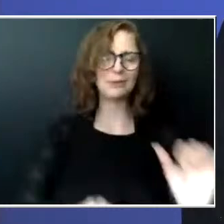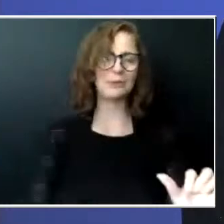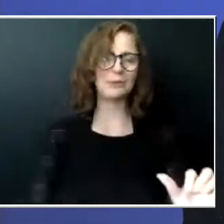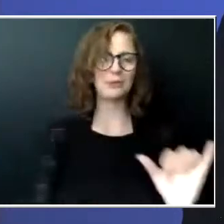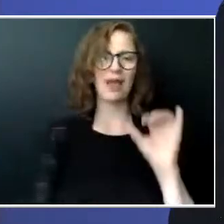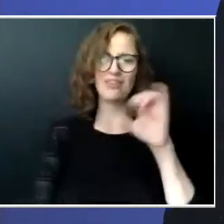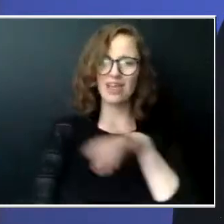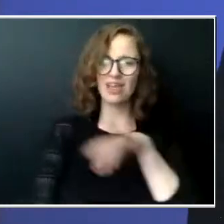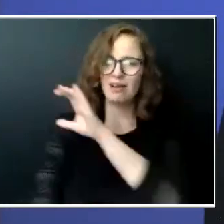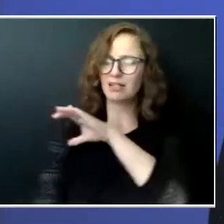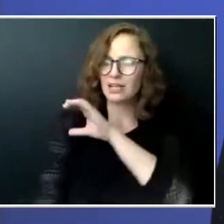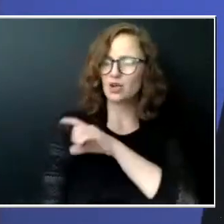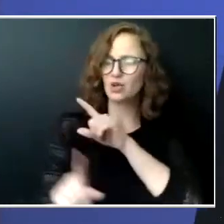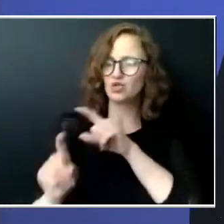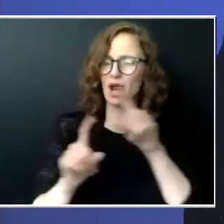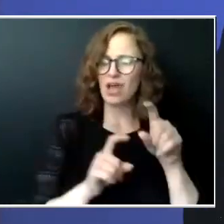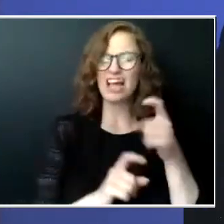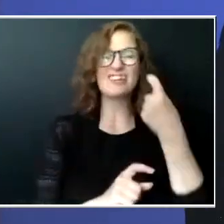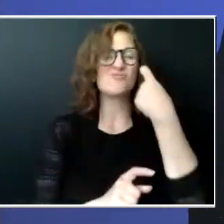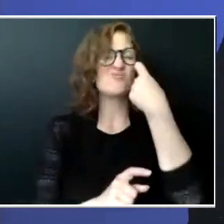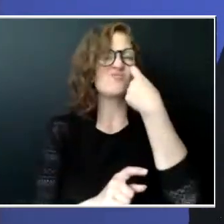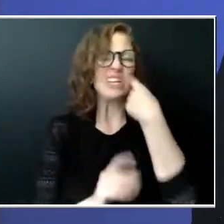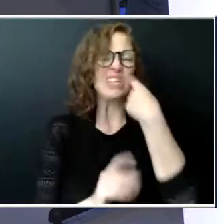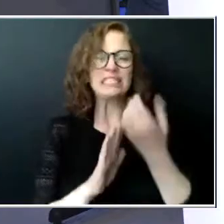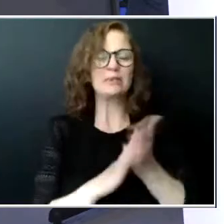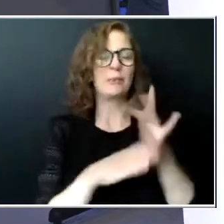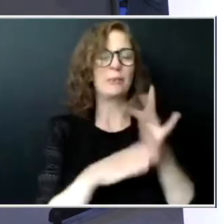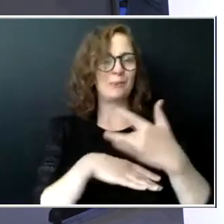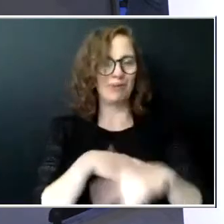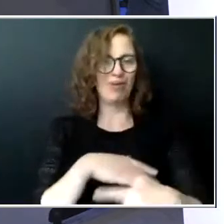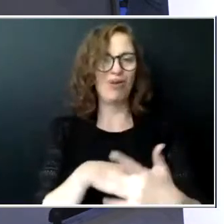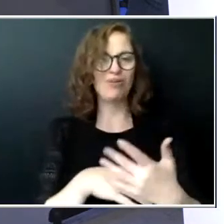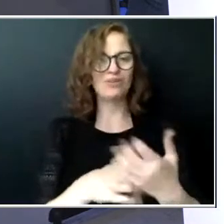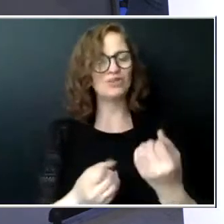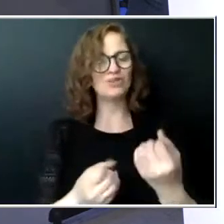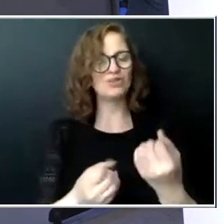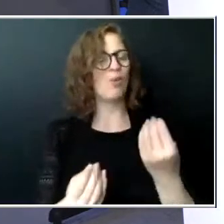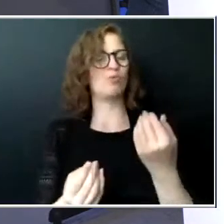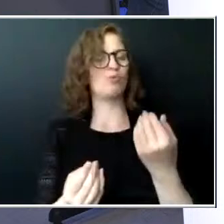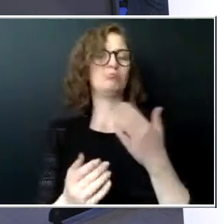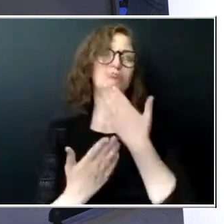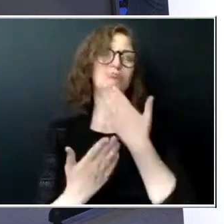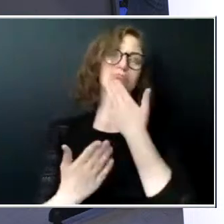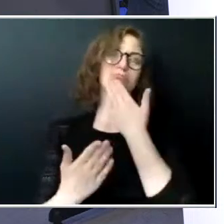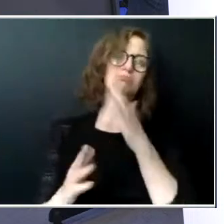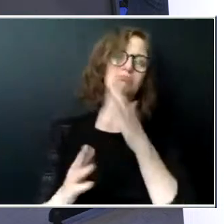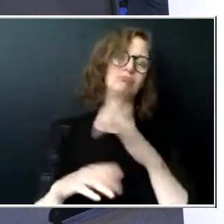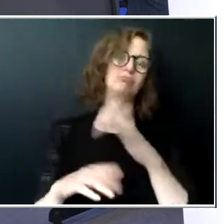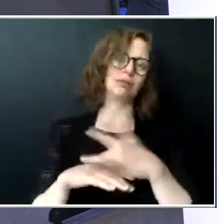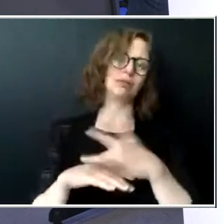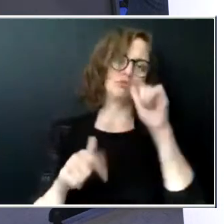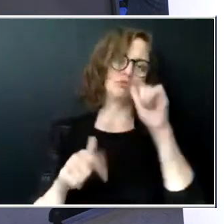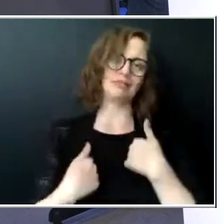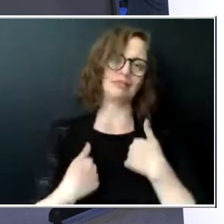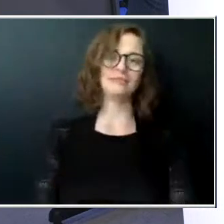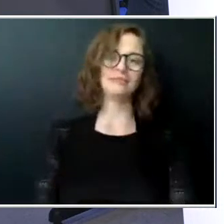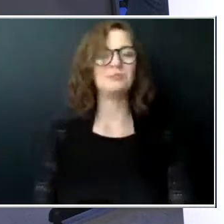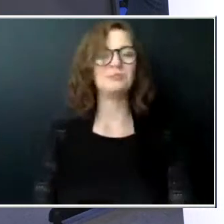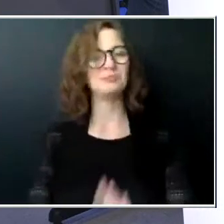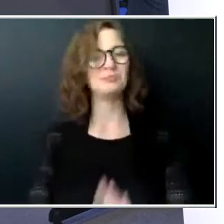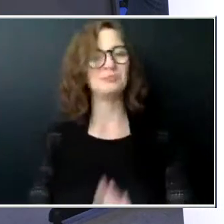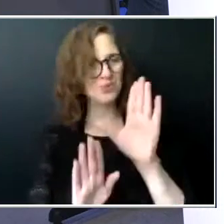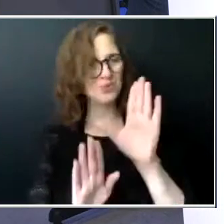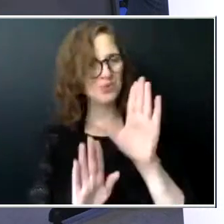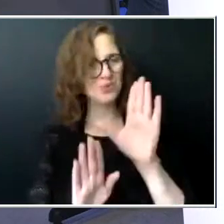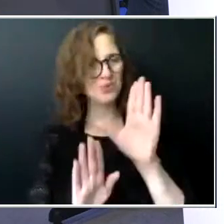available such that it was there for me. So Well, we're so glad. Such a pleasure to have you on the show today. Oh, it's a pleasure to be here. Yes, yes.